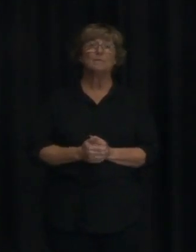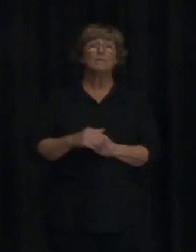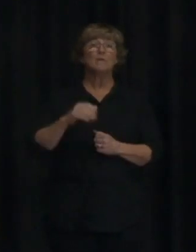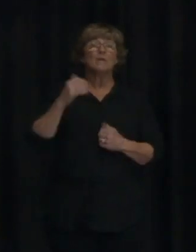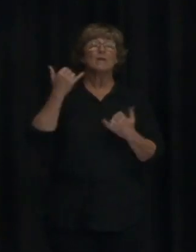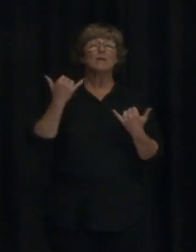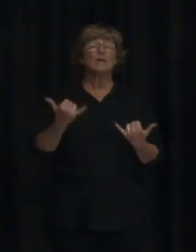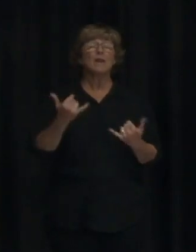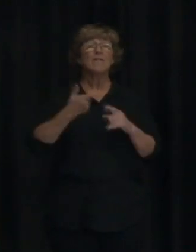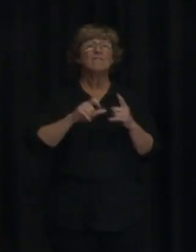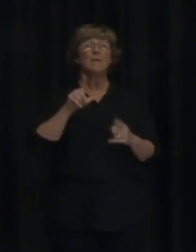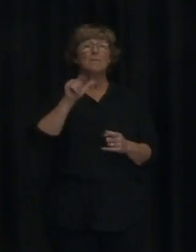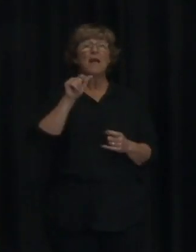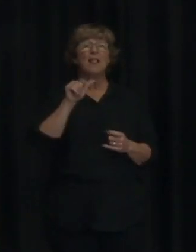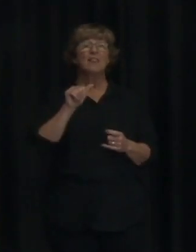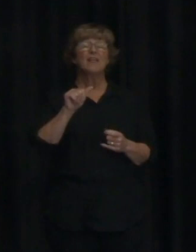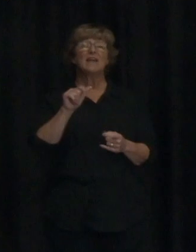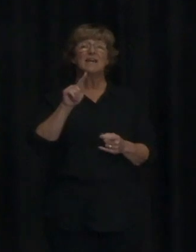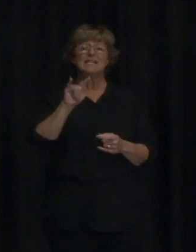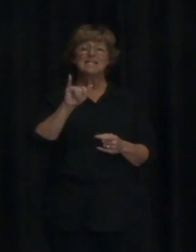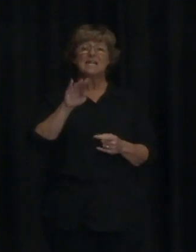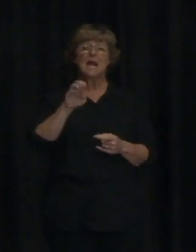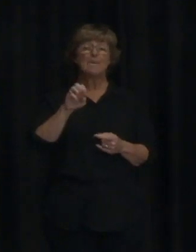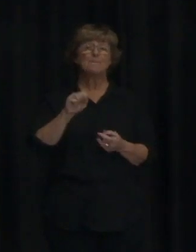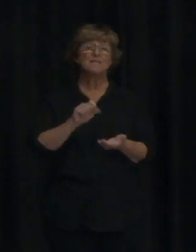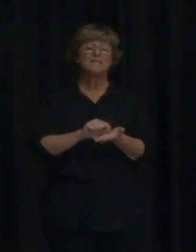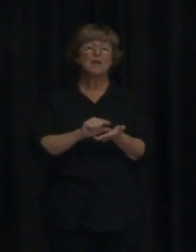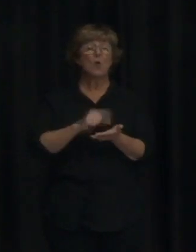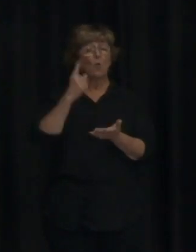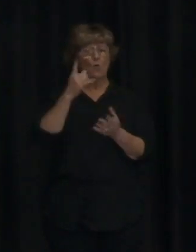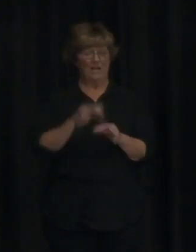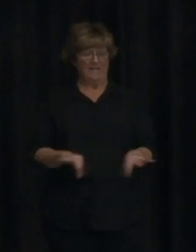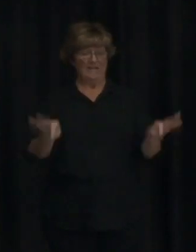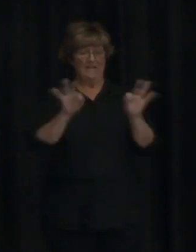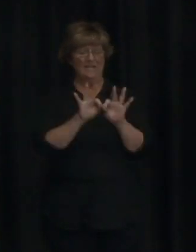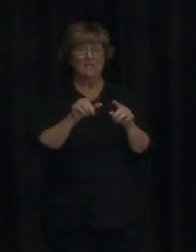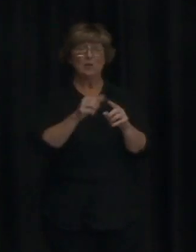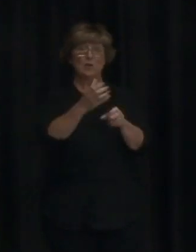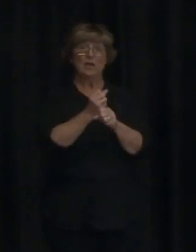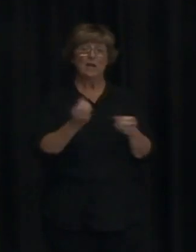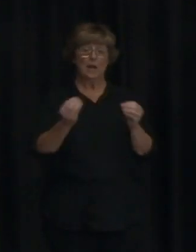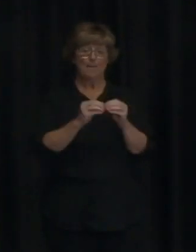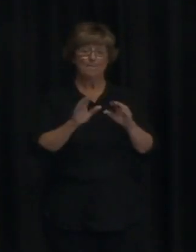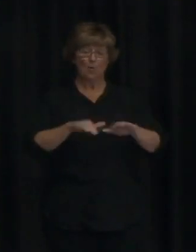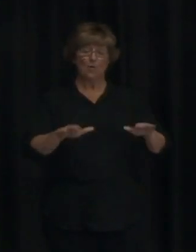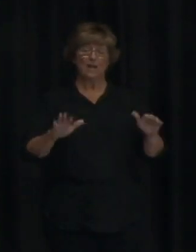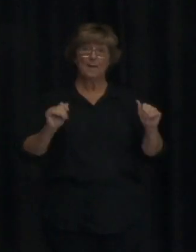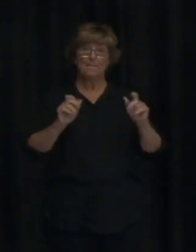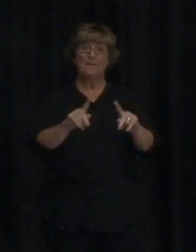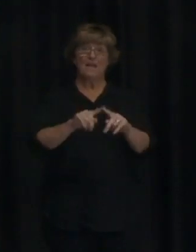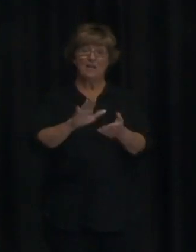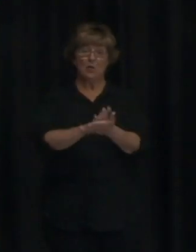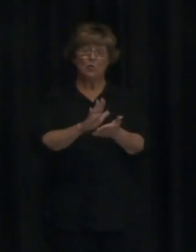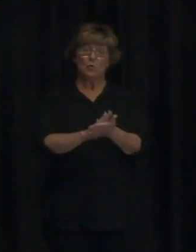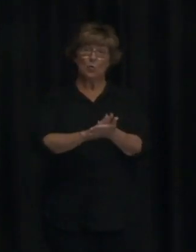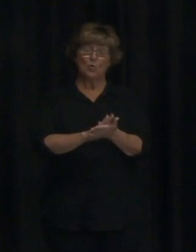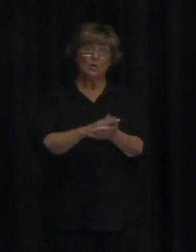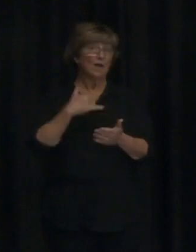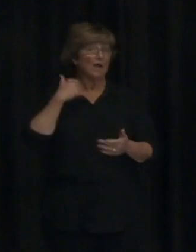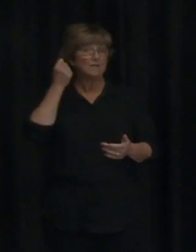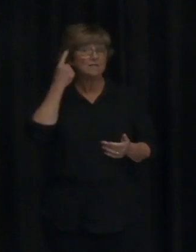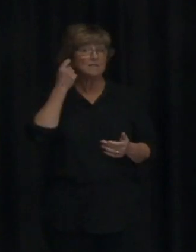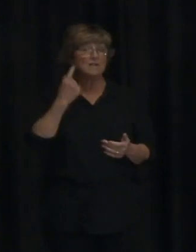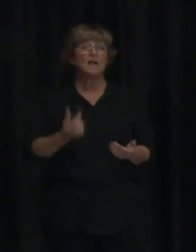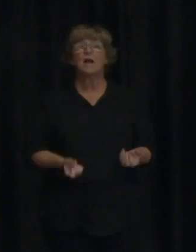from the Los Angeles Times. One of the things that seems key to getting more kids on school and operating this from the state is understanding how